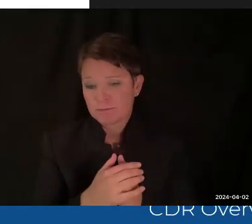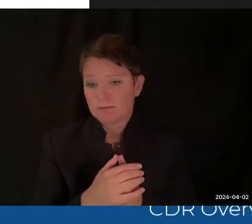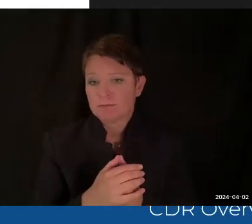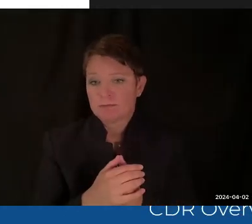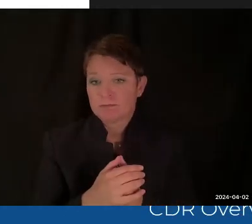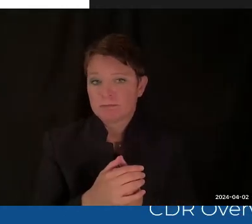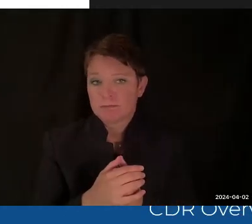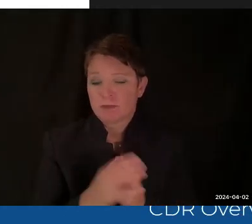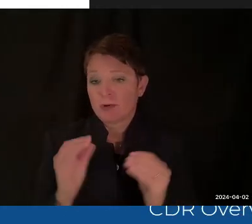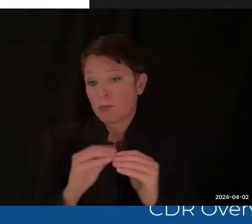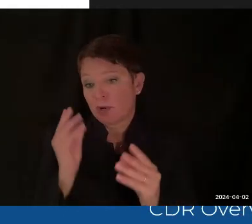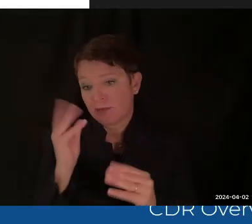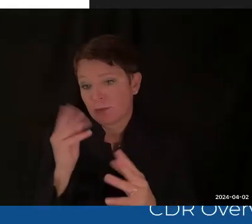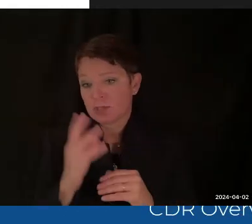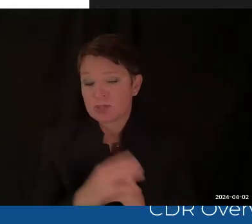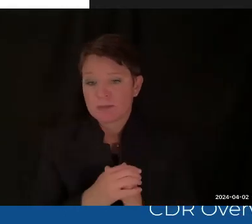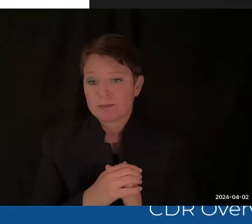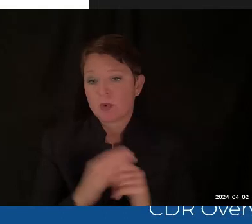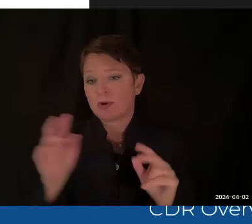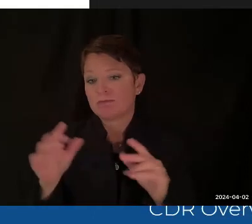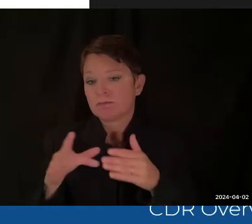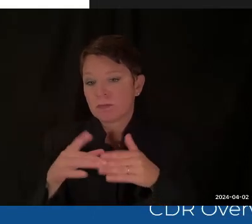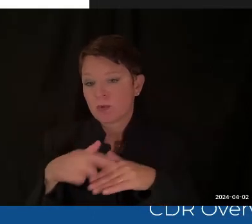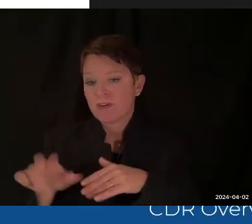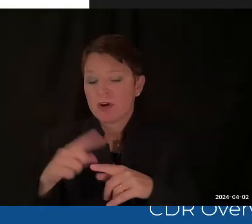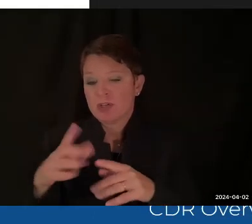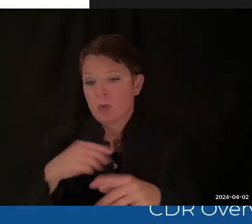webpage for additional information.